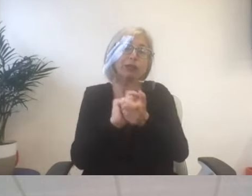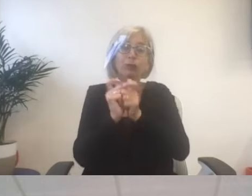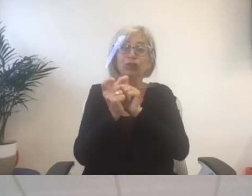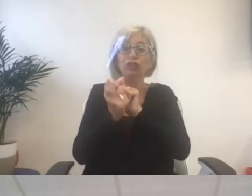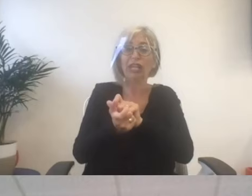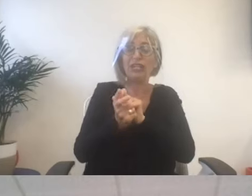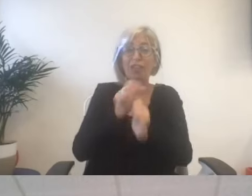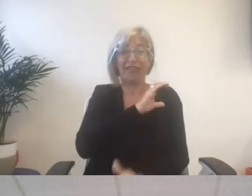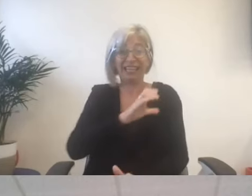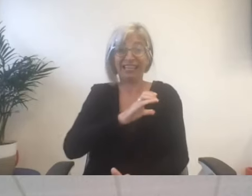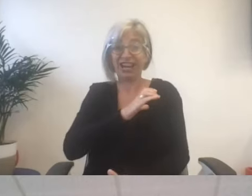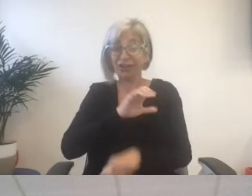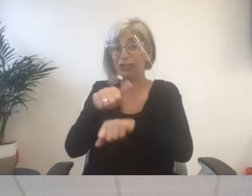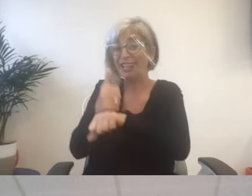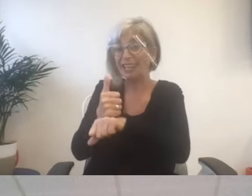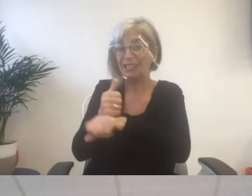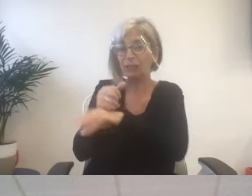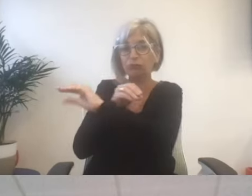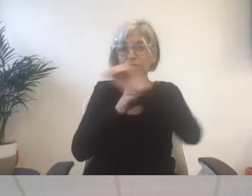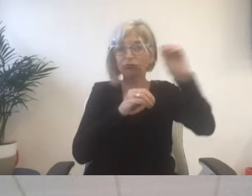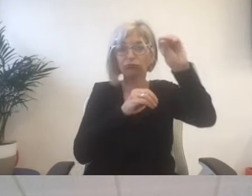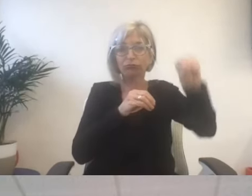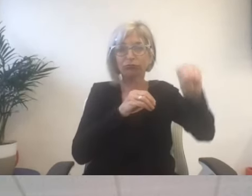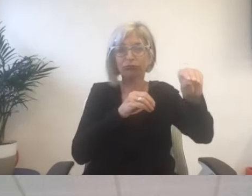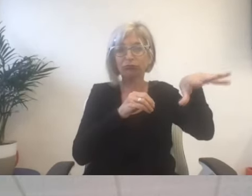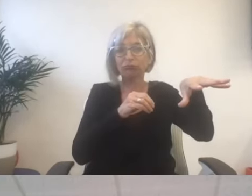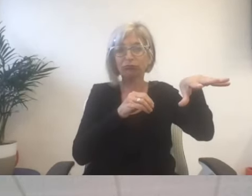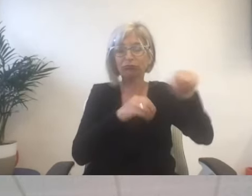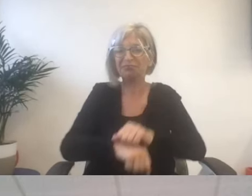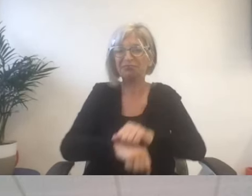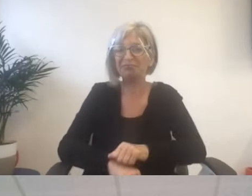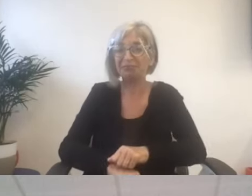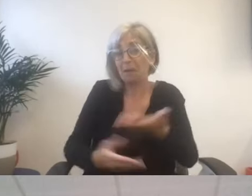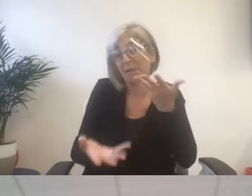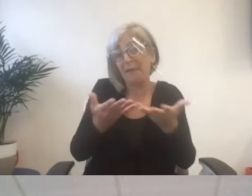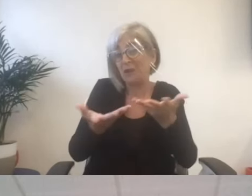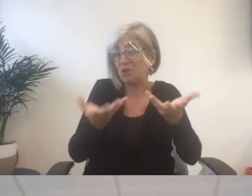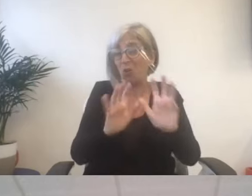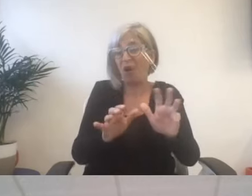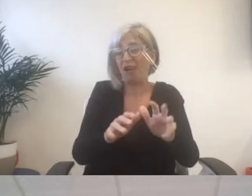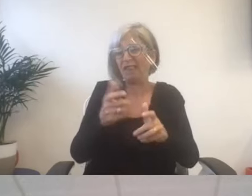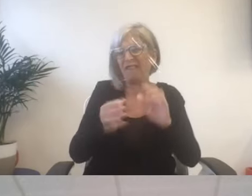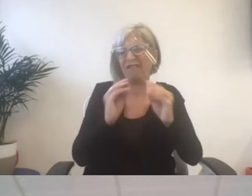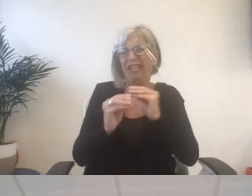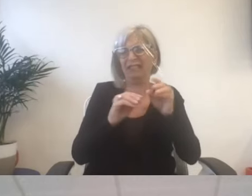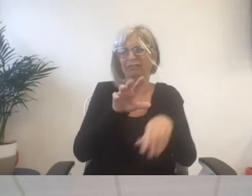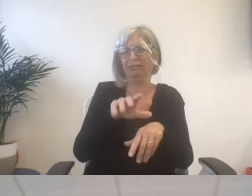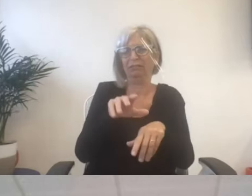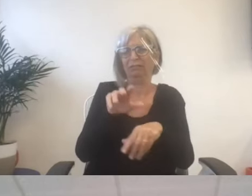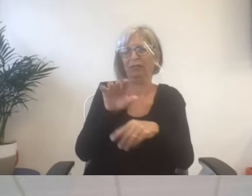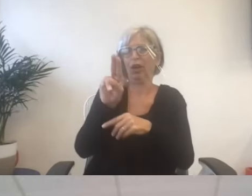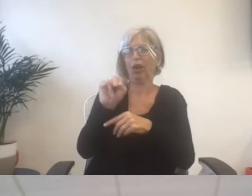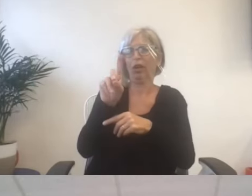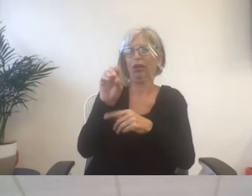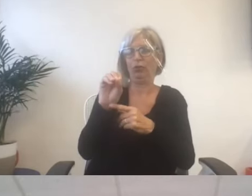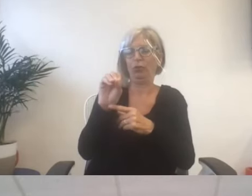the character set, and we're just going to drop that right there. Let's say we don't want to do that, undo with the push of a button. I'm